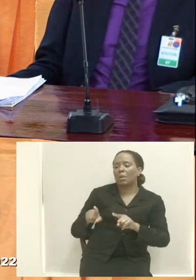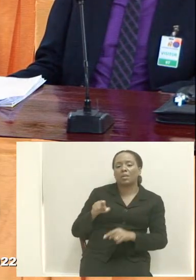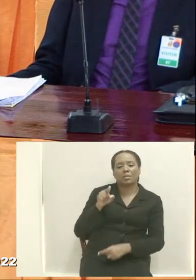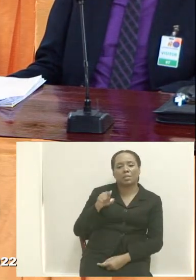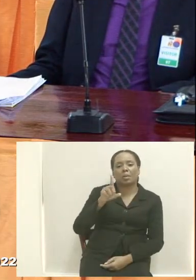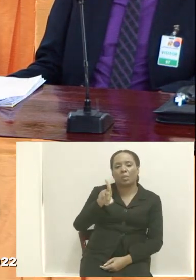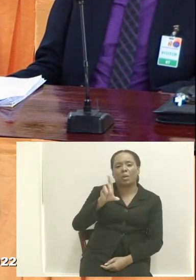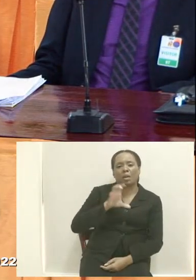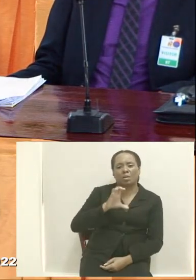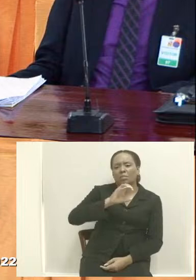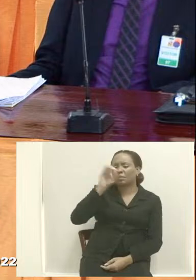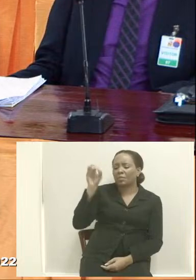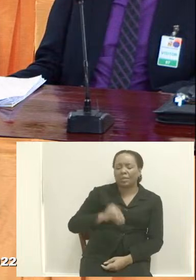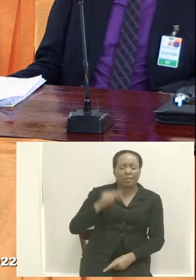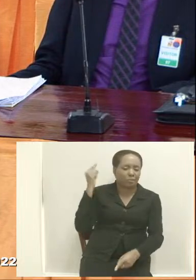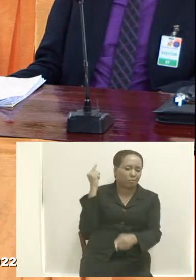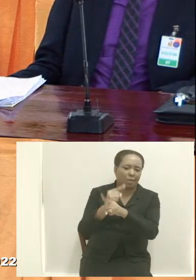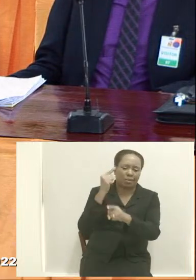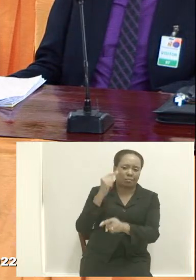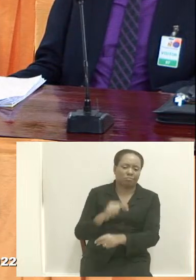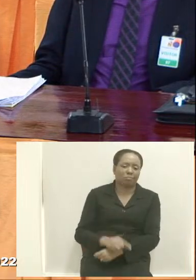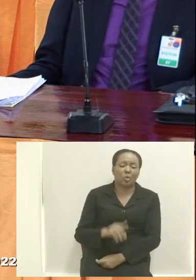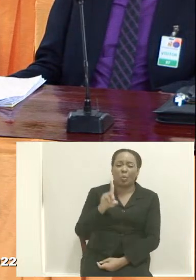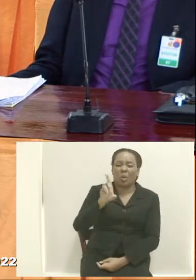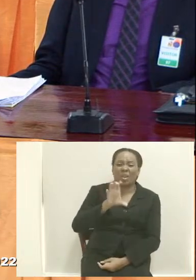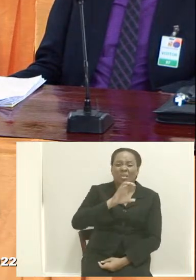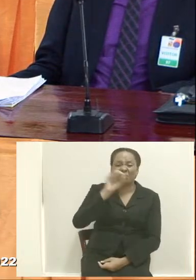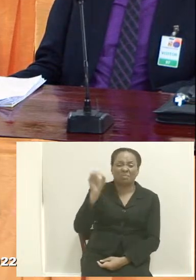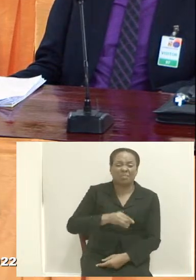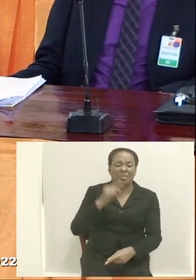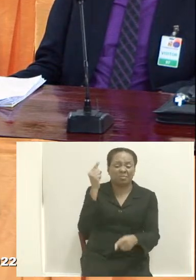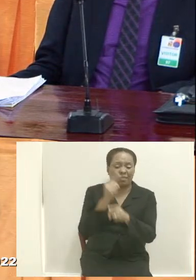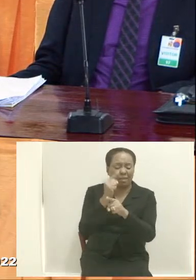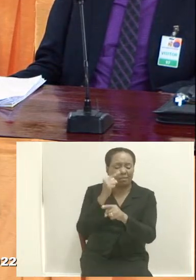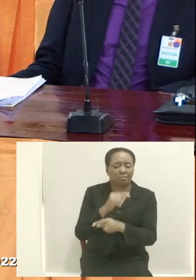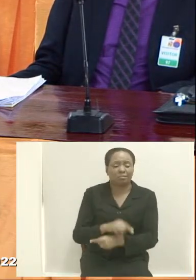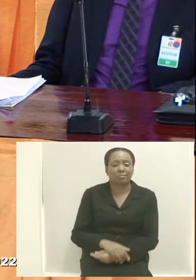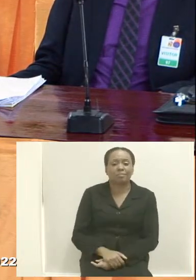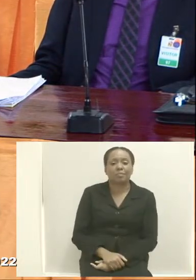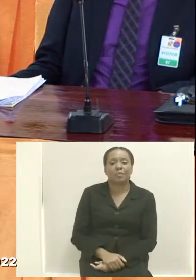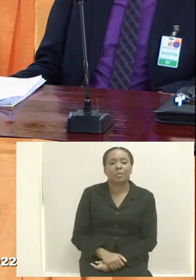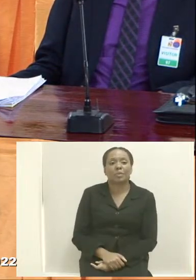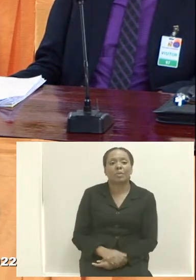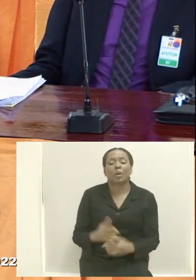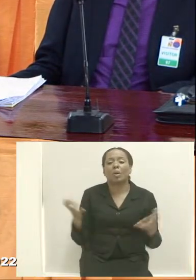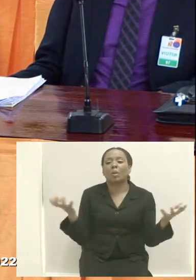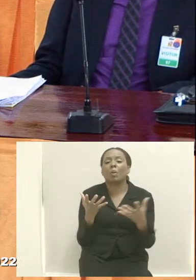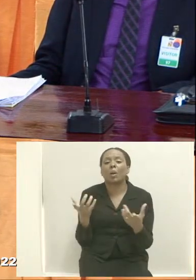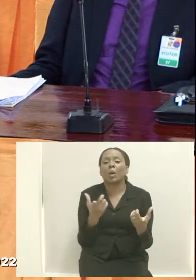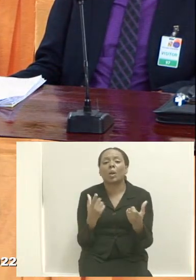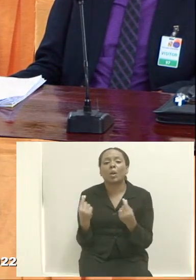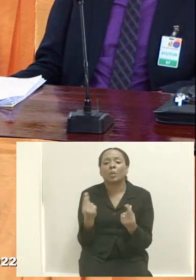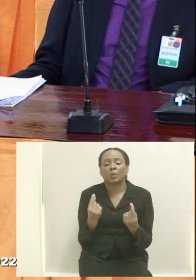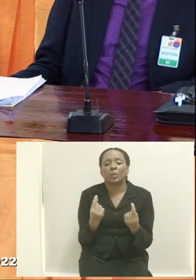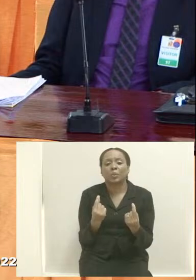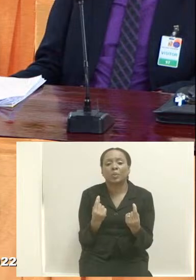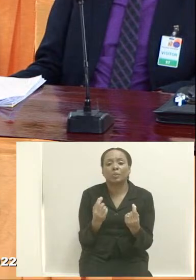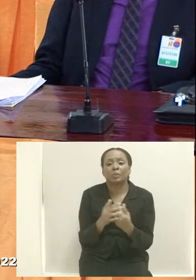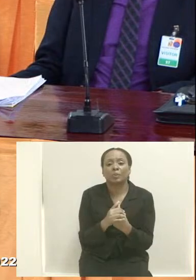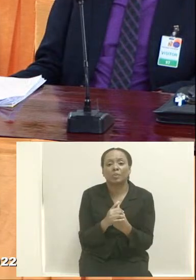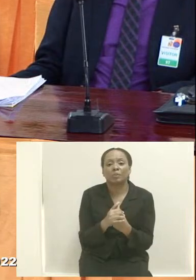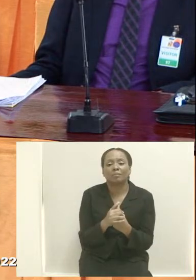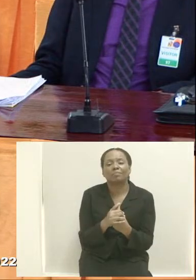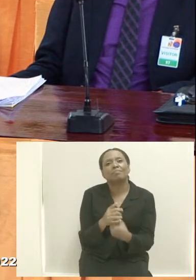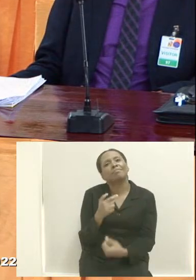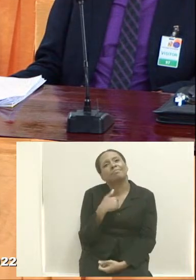what we must now do that we have not done, and quite frankly, I smile to myself sometimes because the hand of